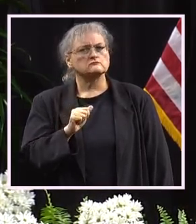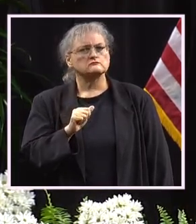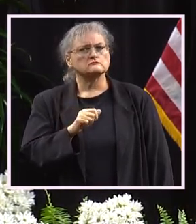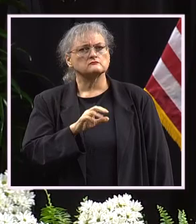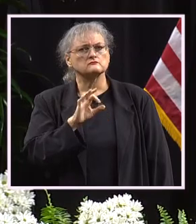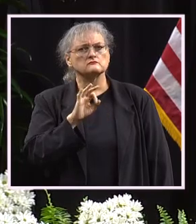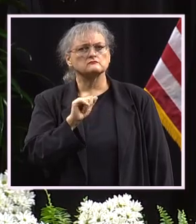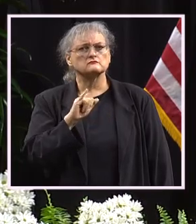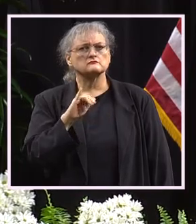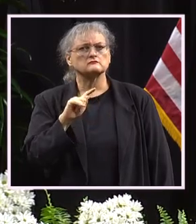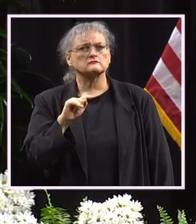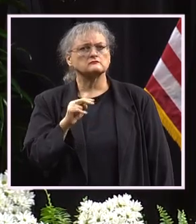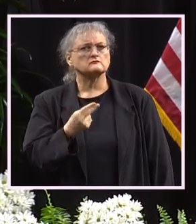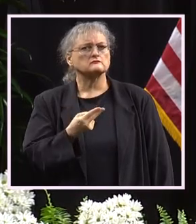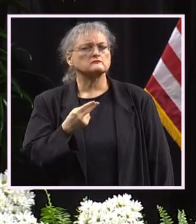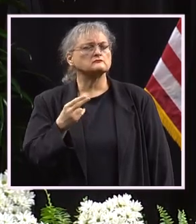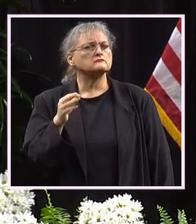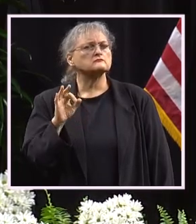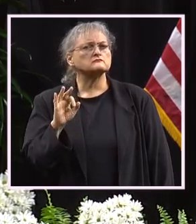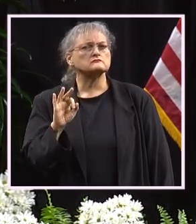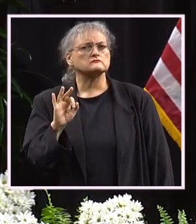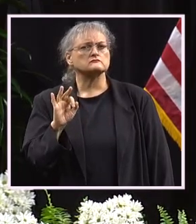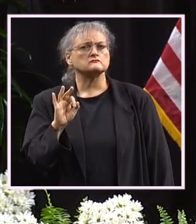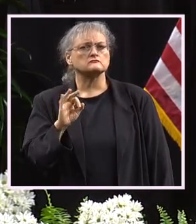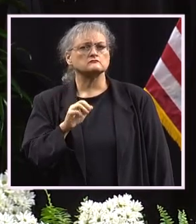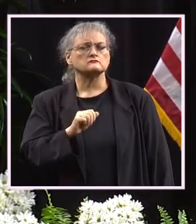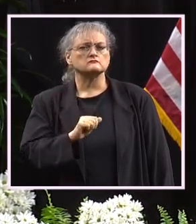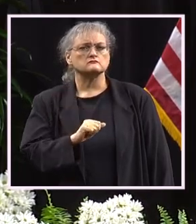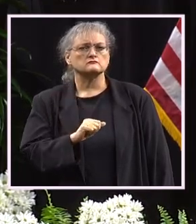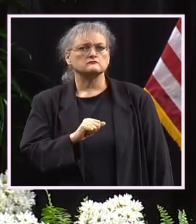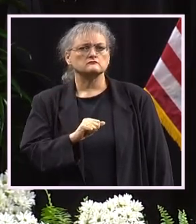Faith Nicole Fontenot, cum laude.